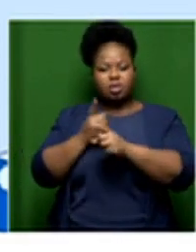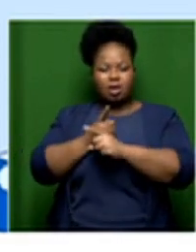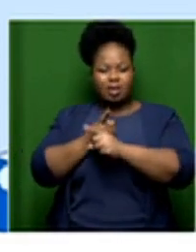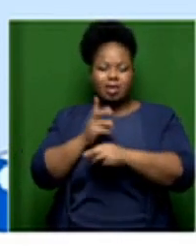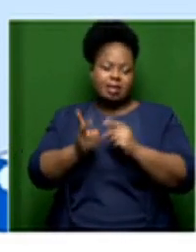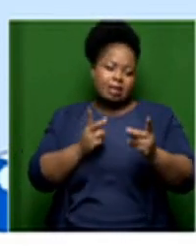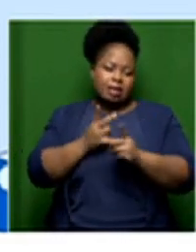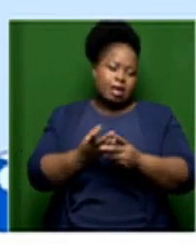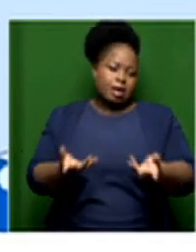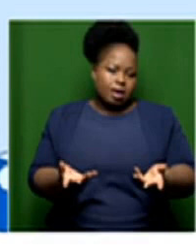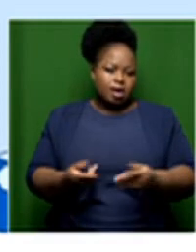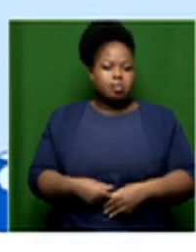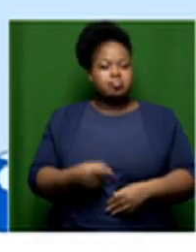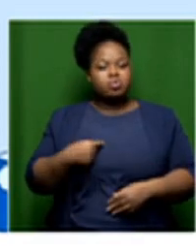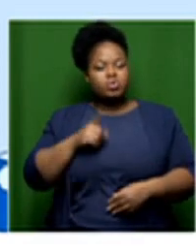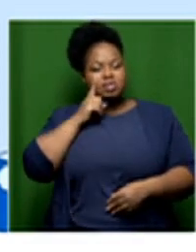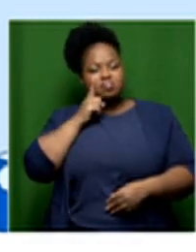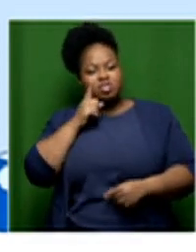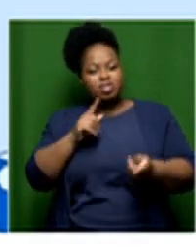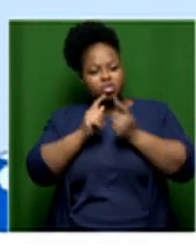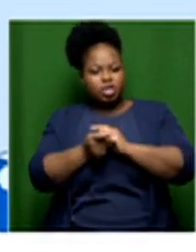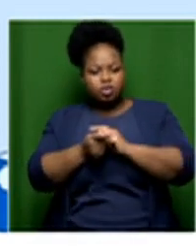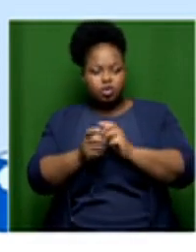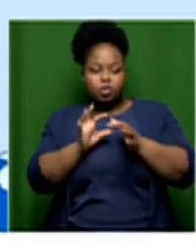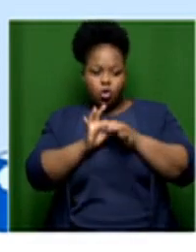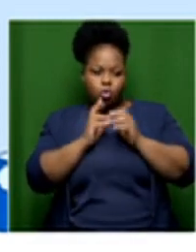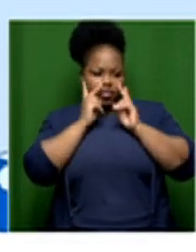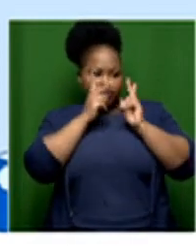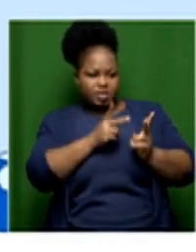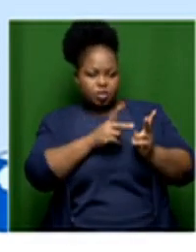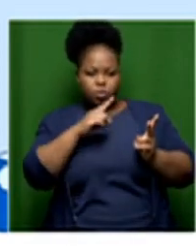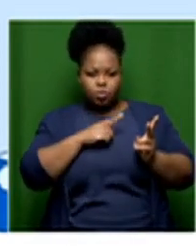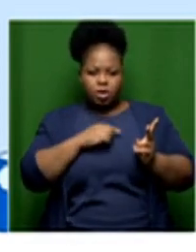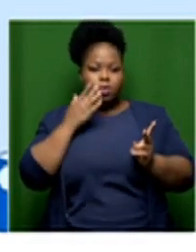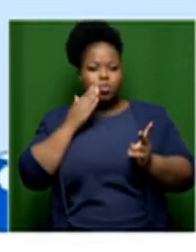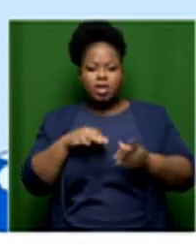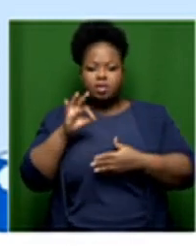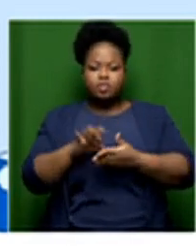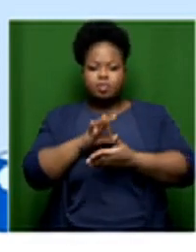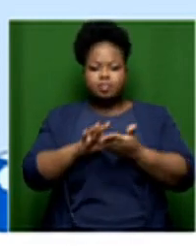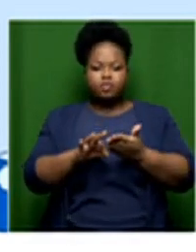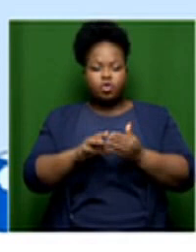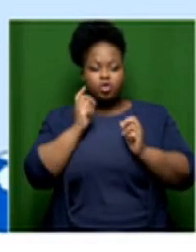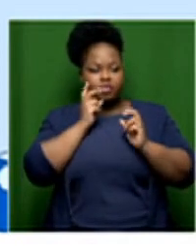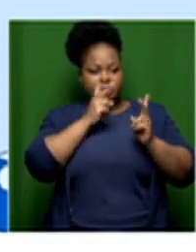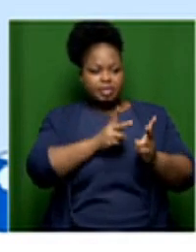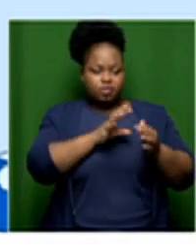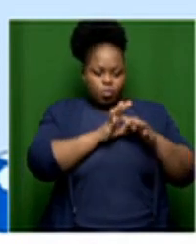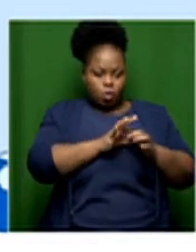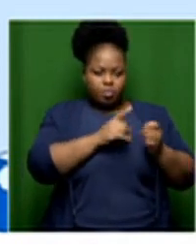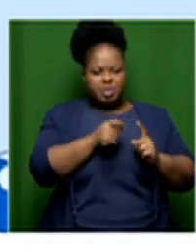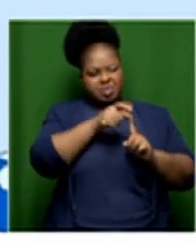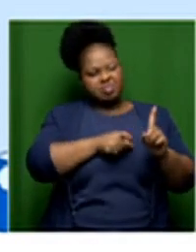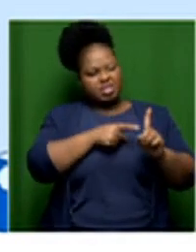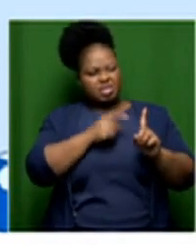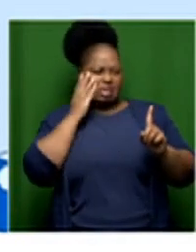have revised our approach as it relates to home visits, so that when we go to do home visit, we plan as though we may encounter a